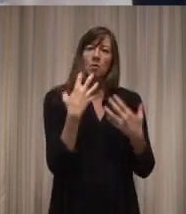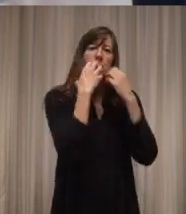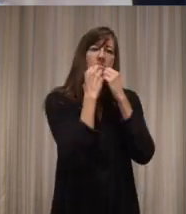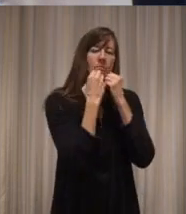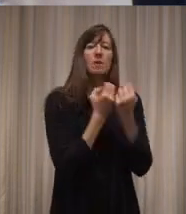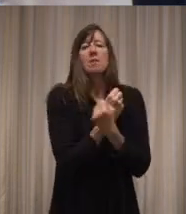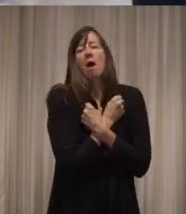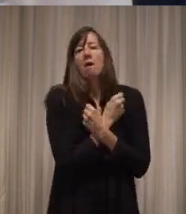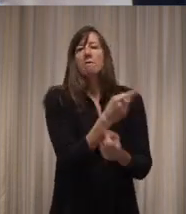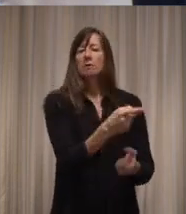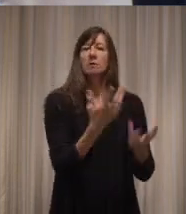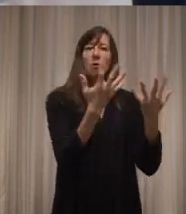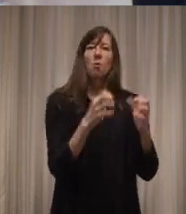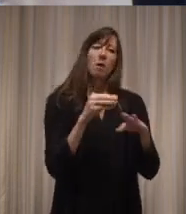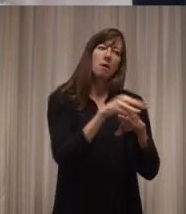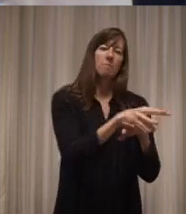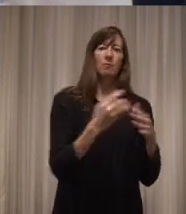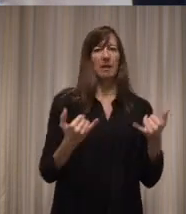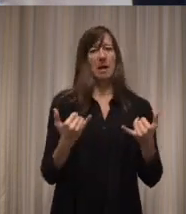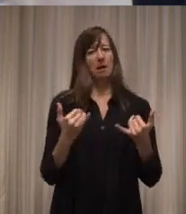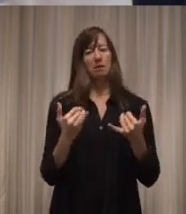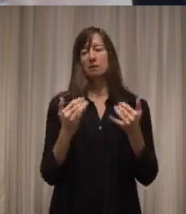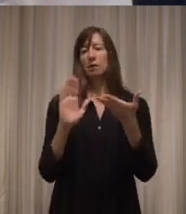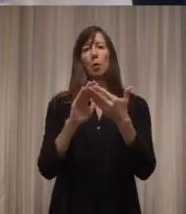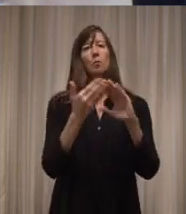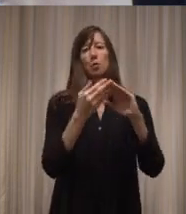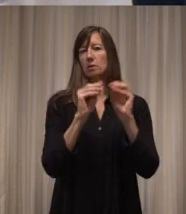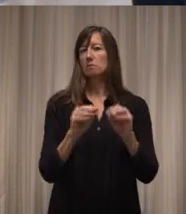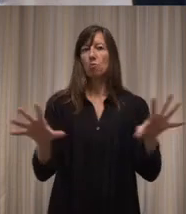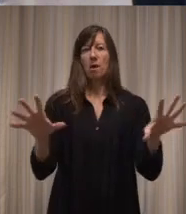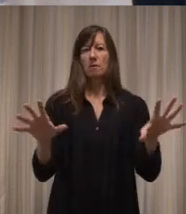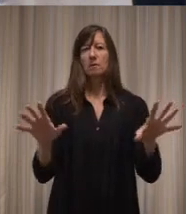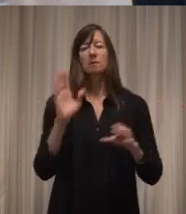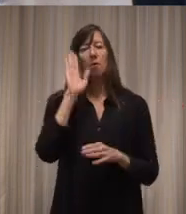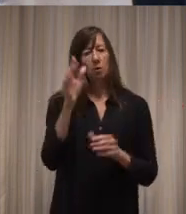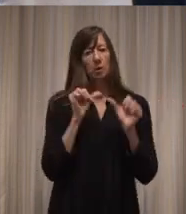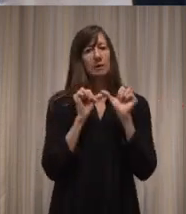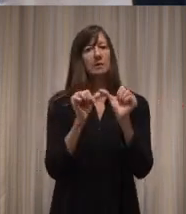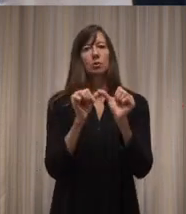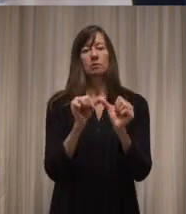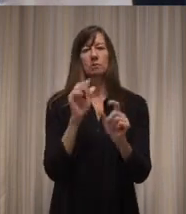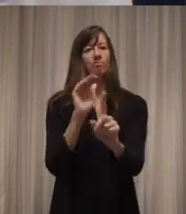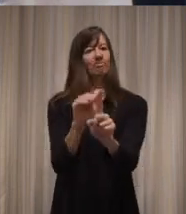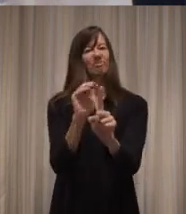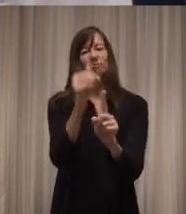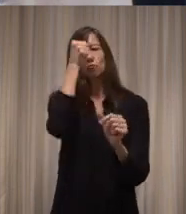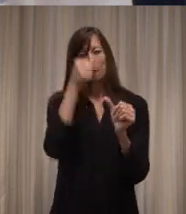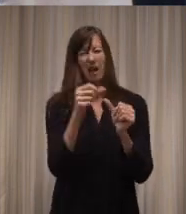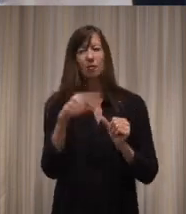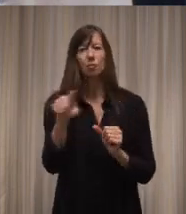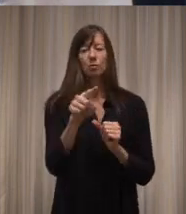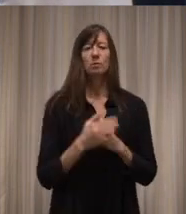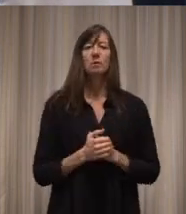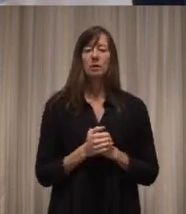at a community spread point. So I'm going to continue to try to remind us that we know there's now a finish line in